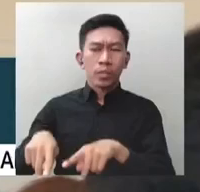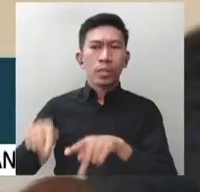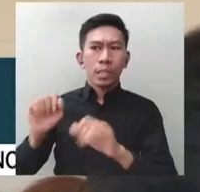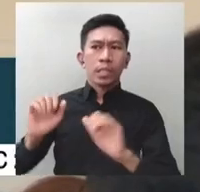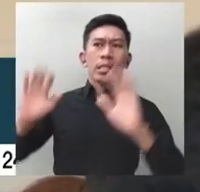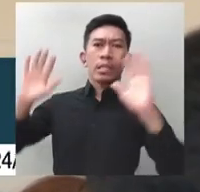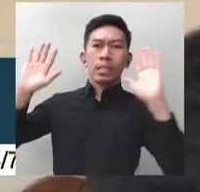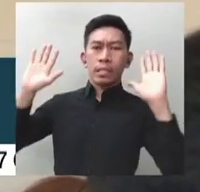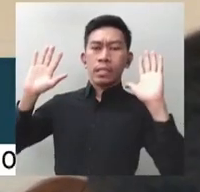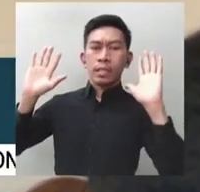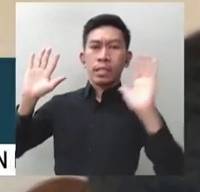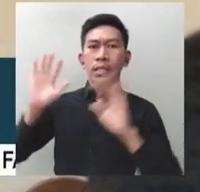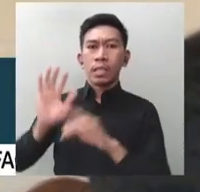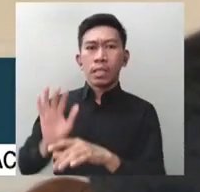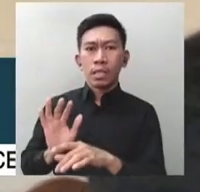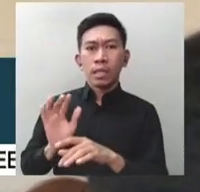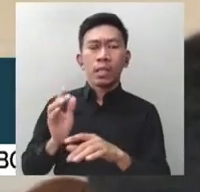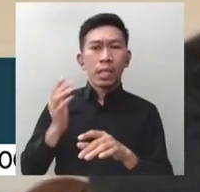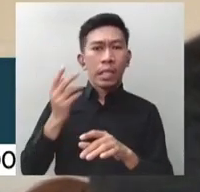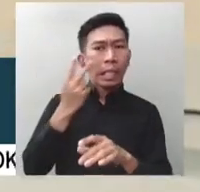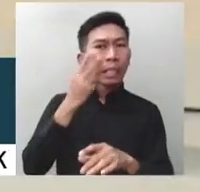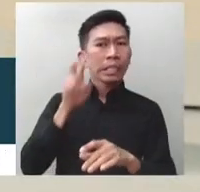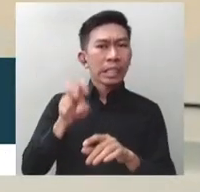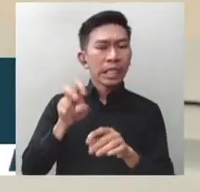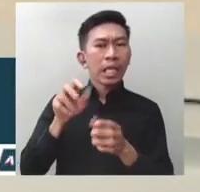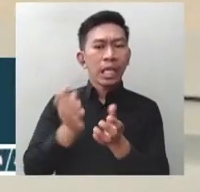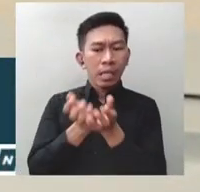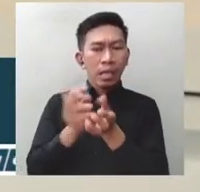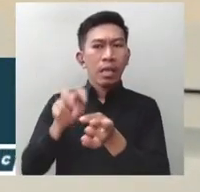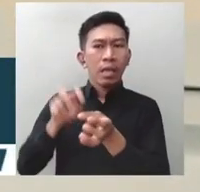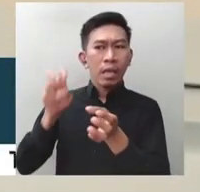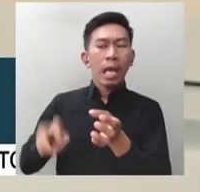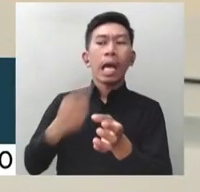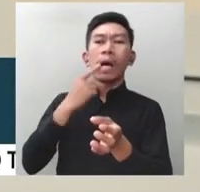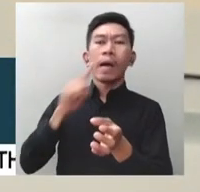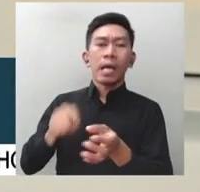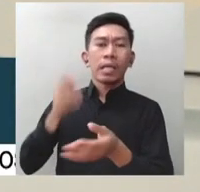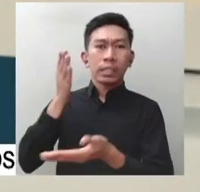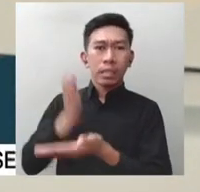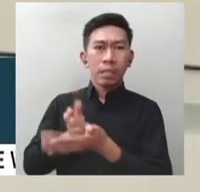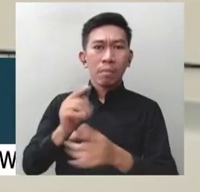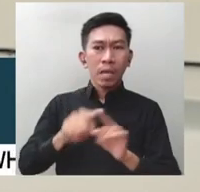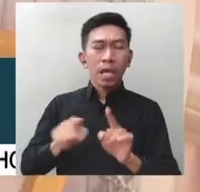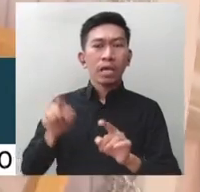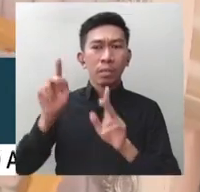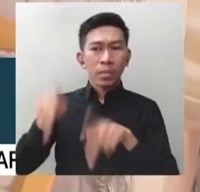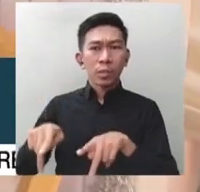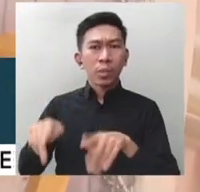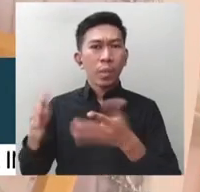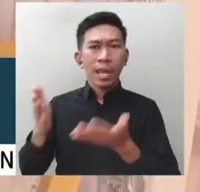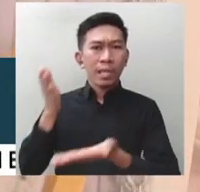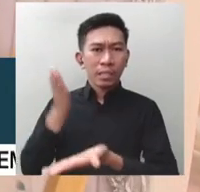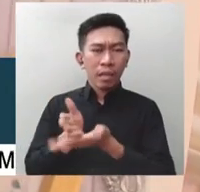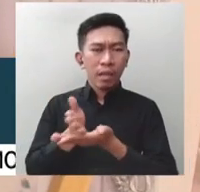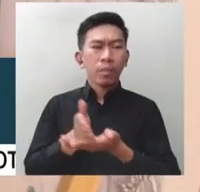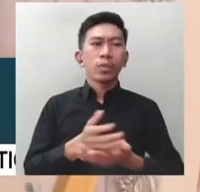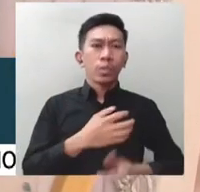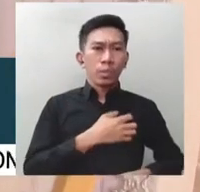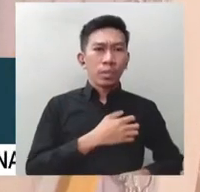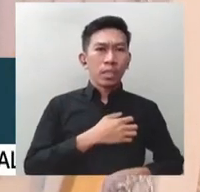the subject is escaping and jump from the boat, but he did not stop, which compelled them to allegedly fire a warning shot,